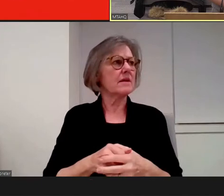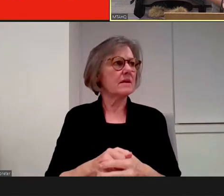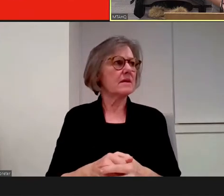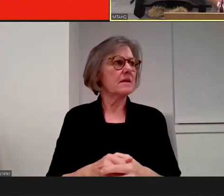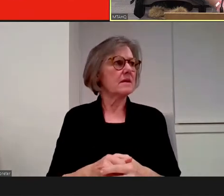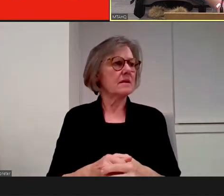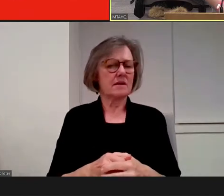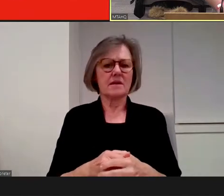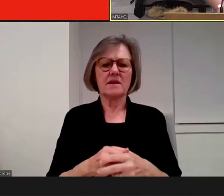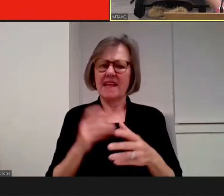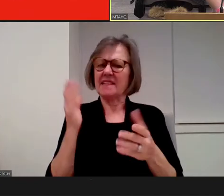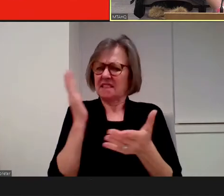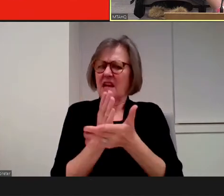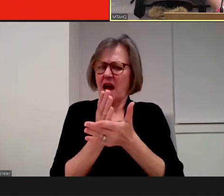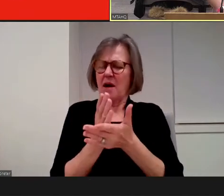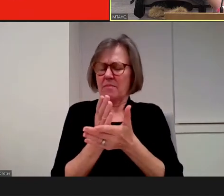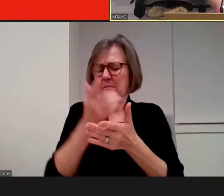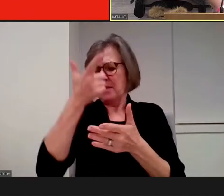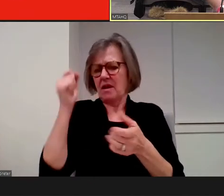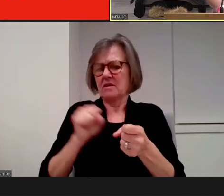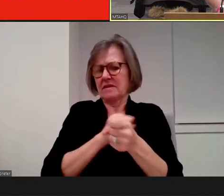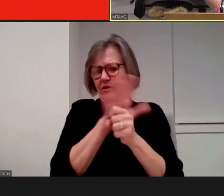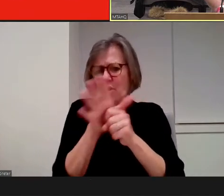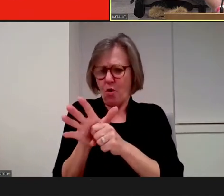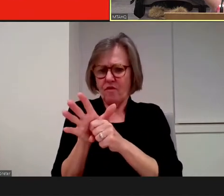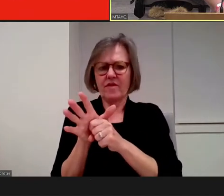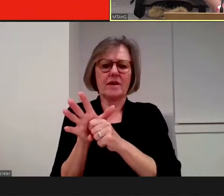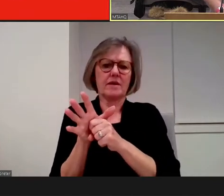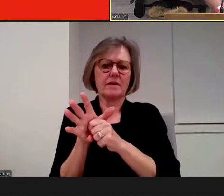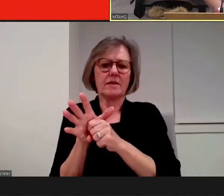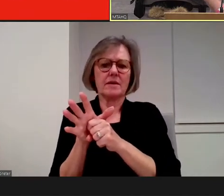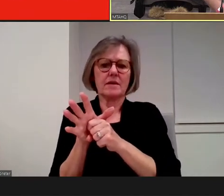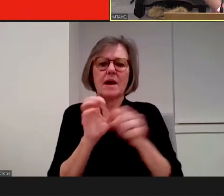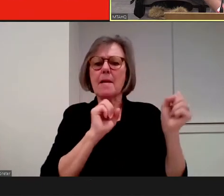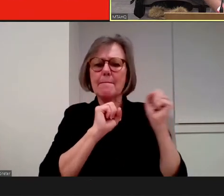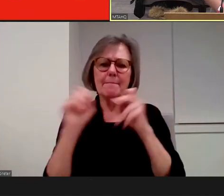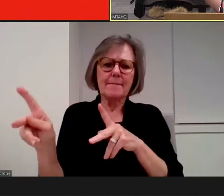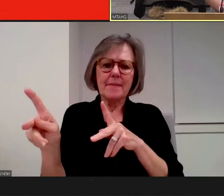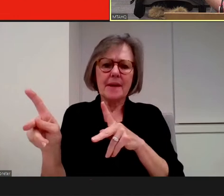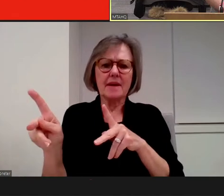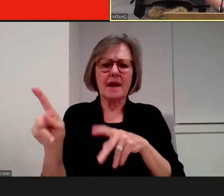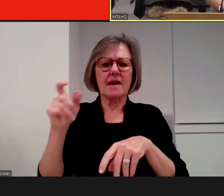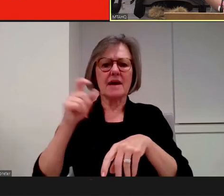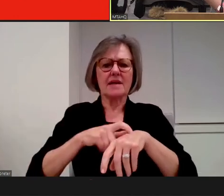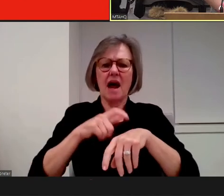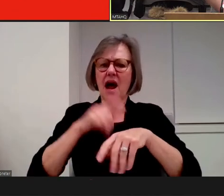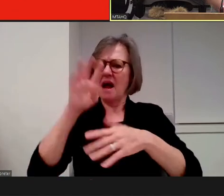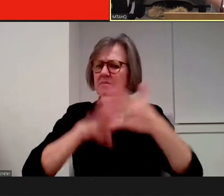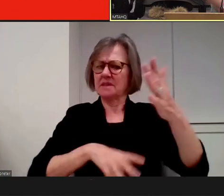the COVID pandemic. Also, bring back some printed subway timetables